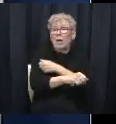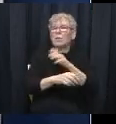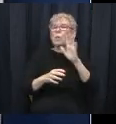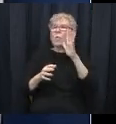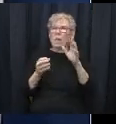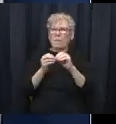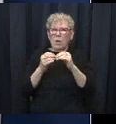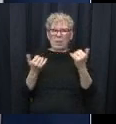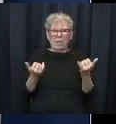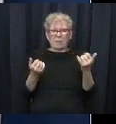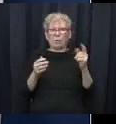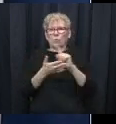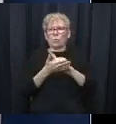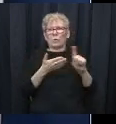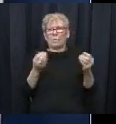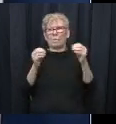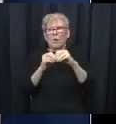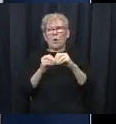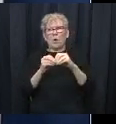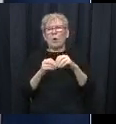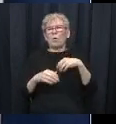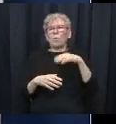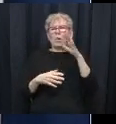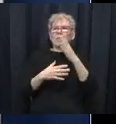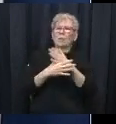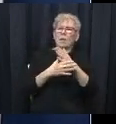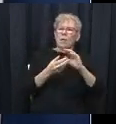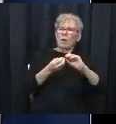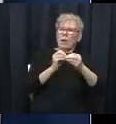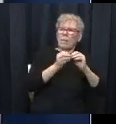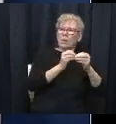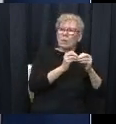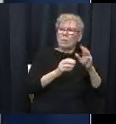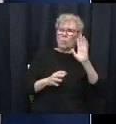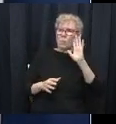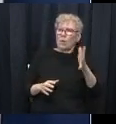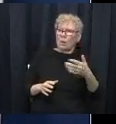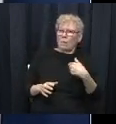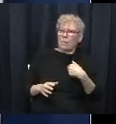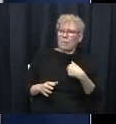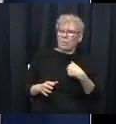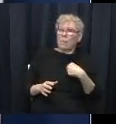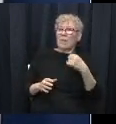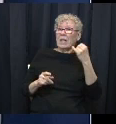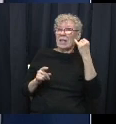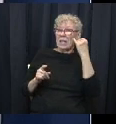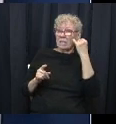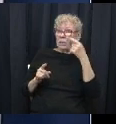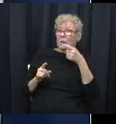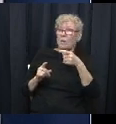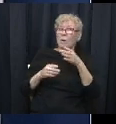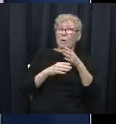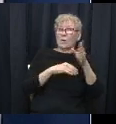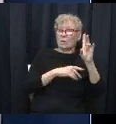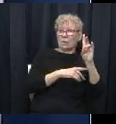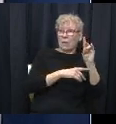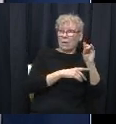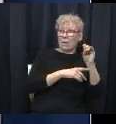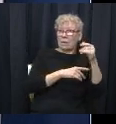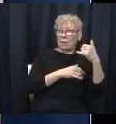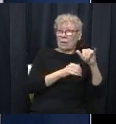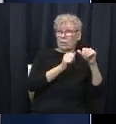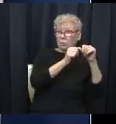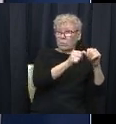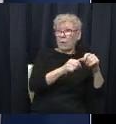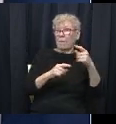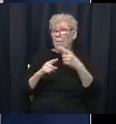day. And so if you're 70 and up or if you're 65 and up, you might get it tomorrow, you might get it next week, it might be another week, but you will have